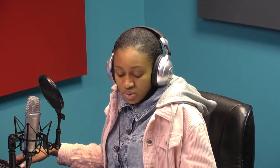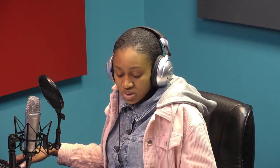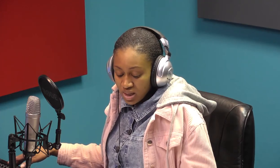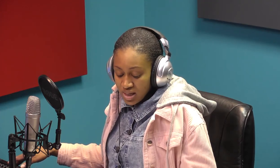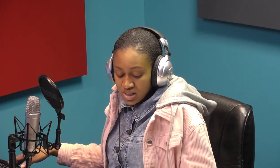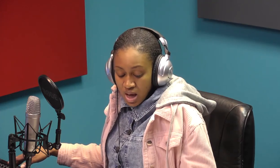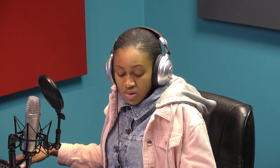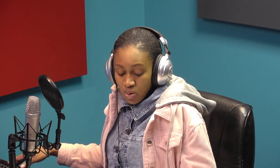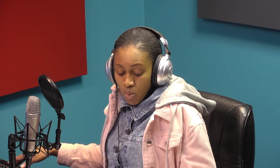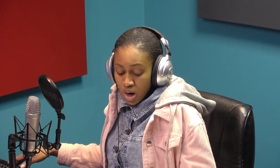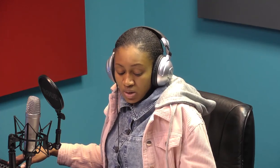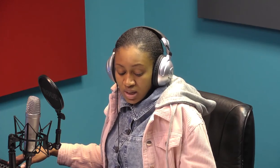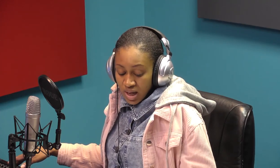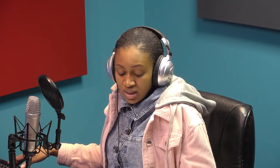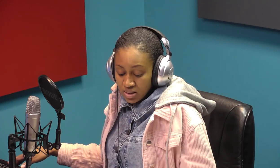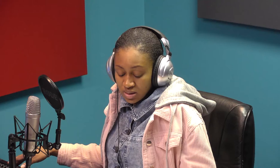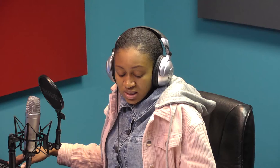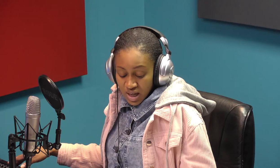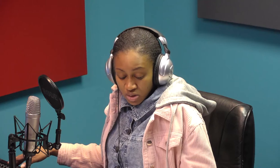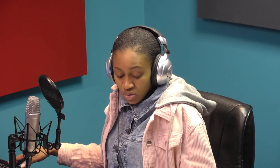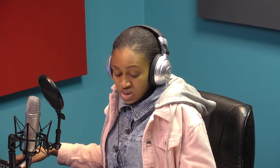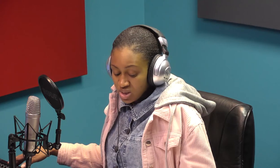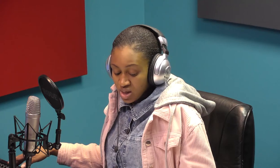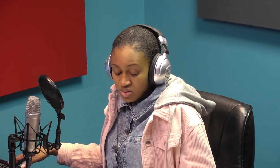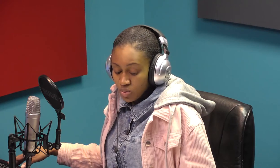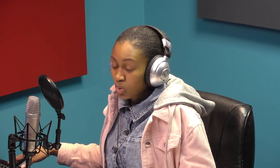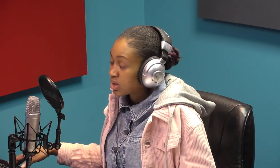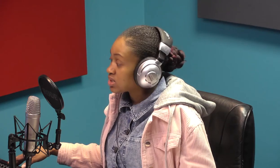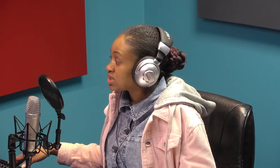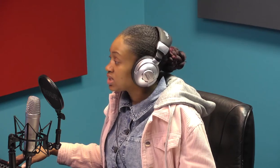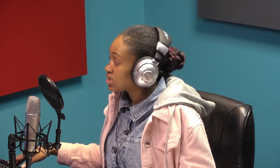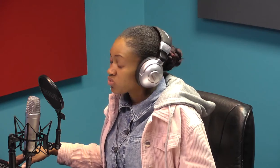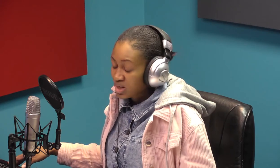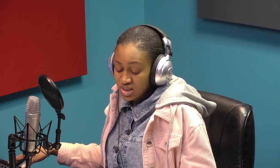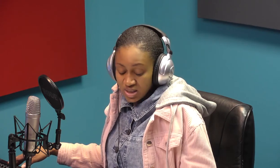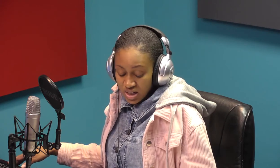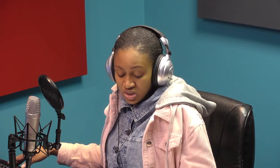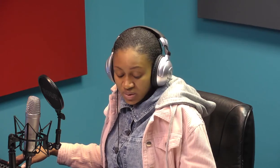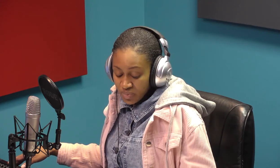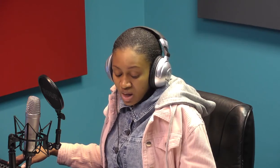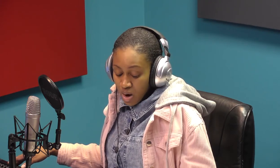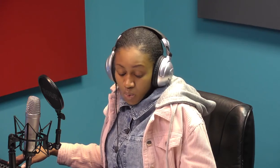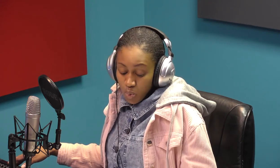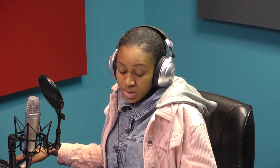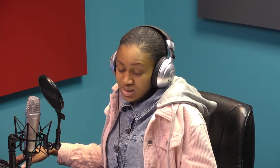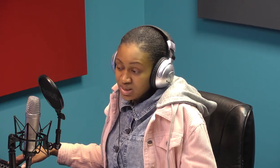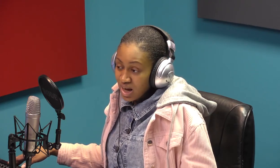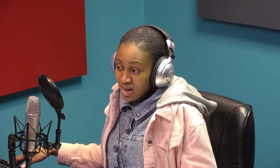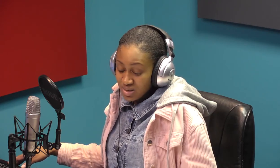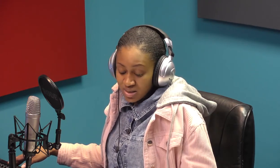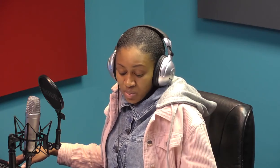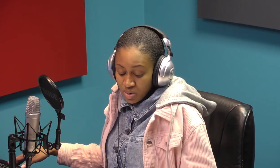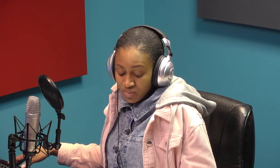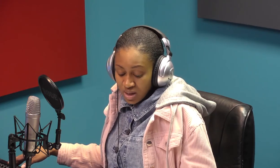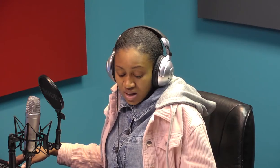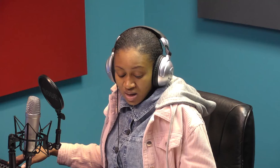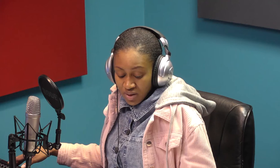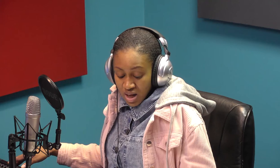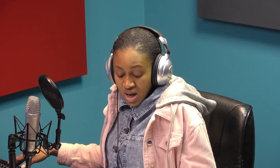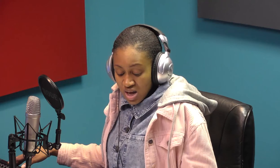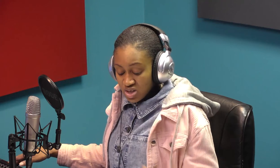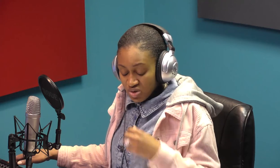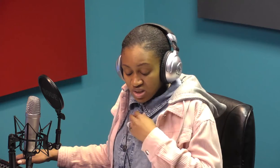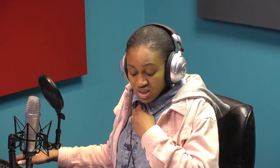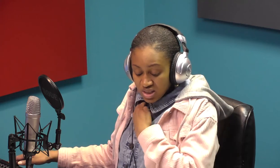protests, the Watergate scandal, as well as Nixon's resignation, Woodstock, Summer of